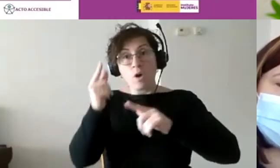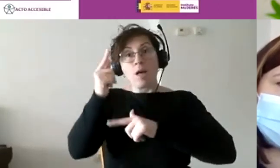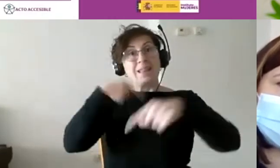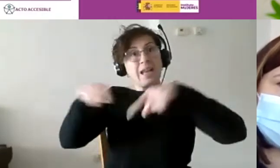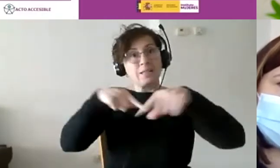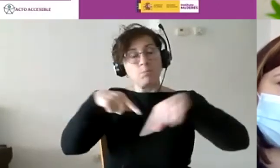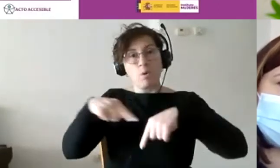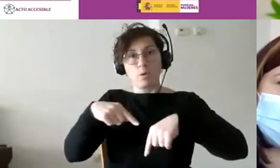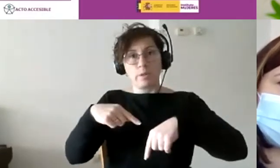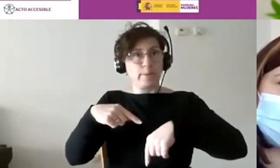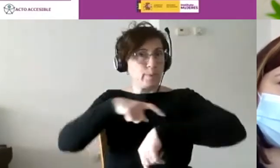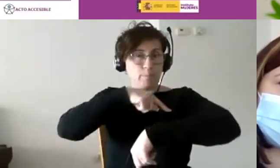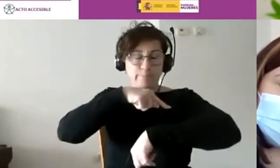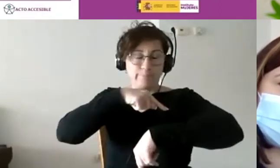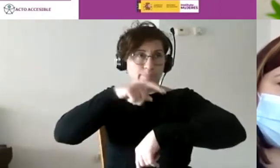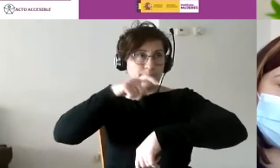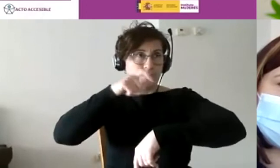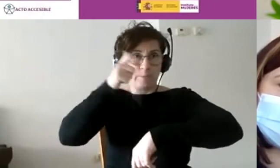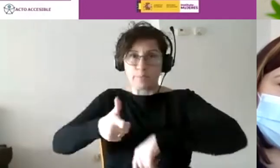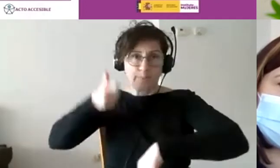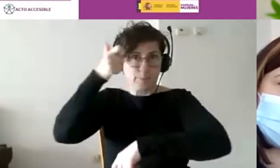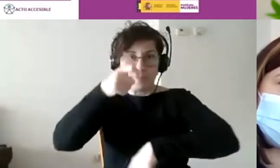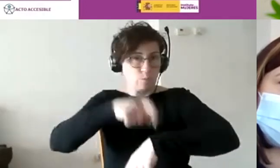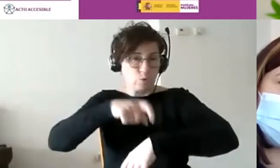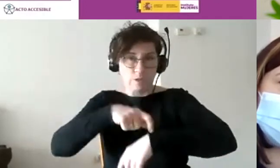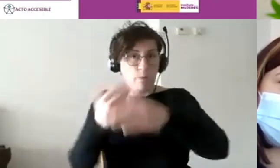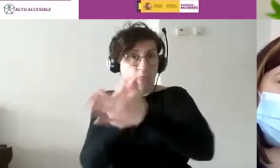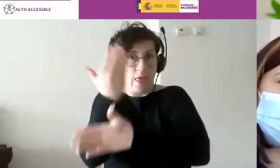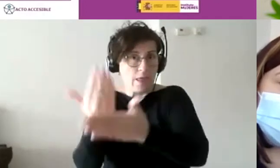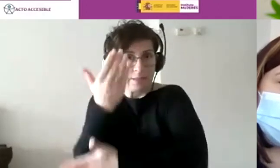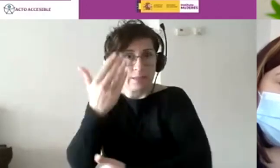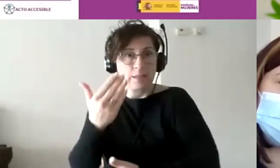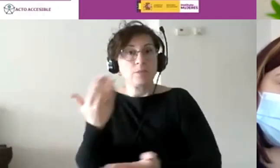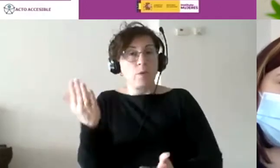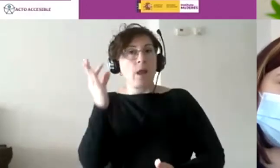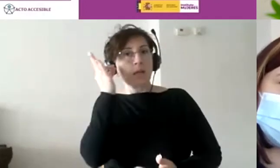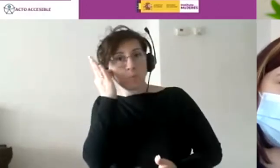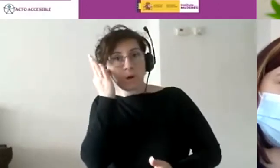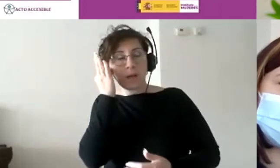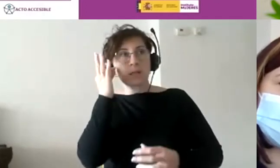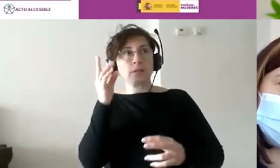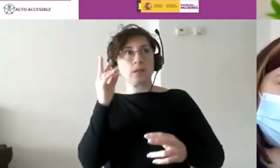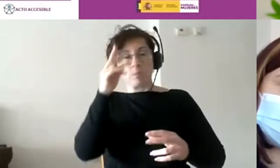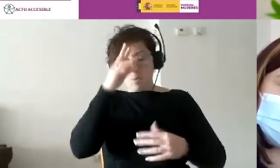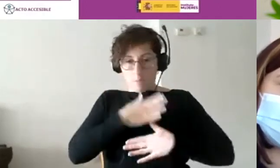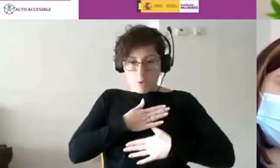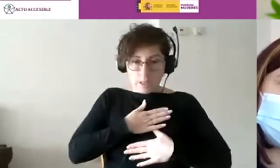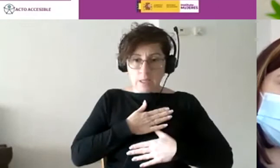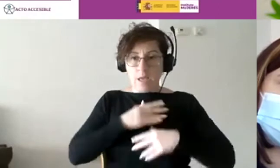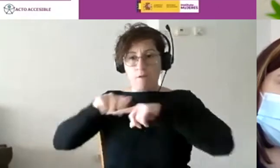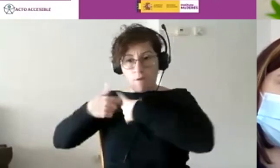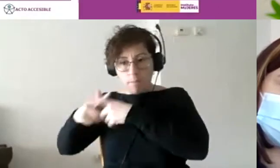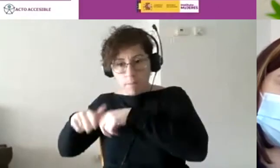her family members, and it's makes this situation worse, and it's very